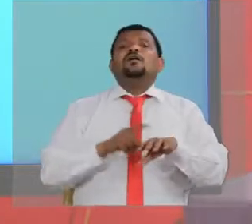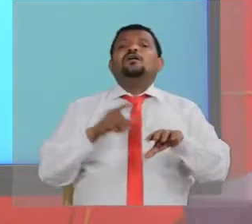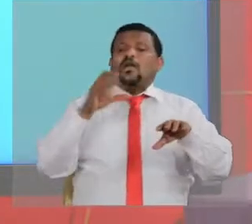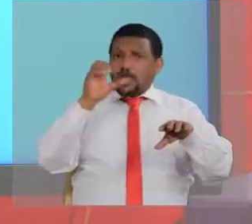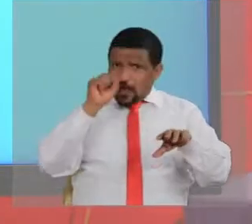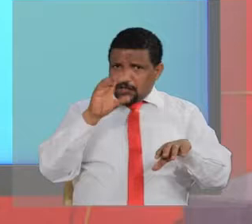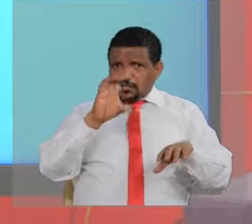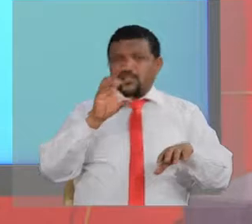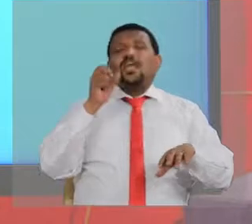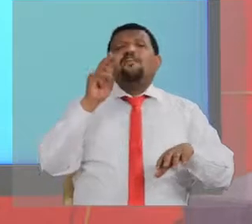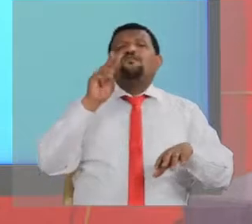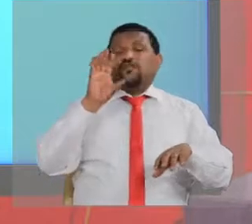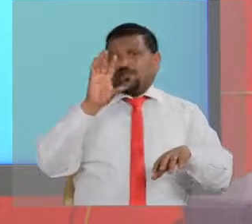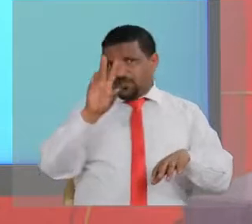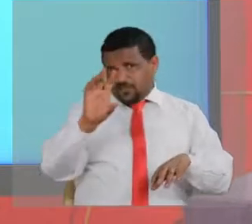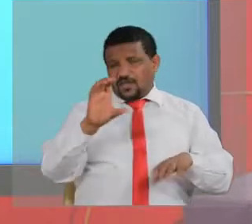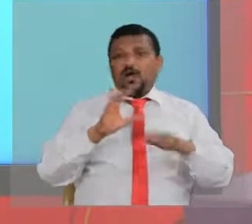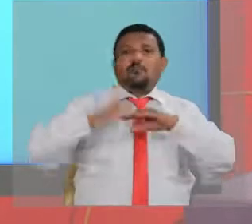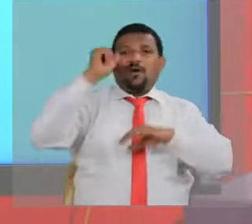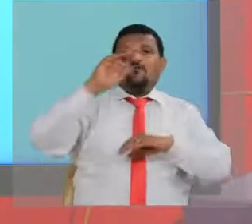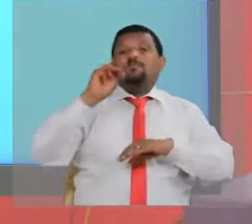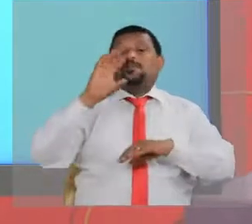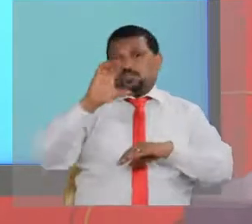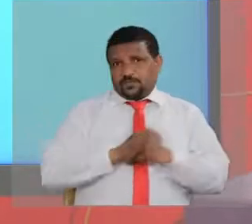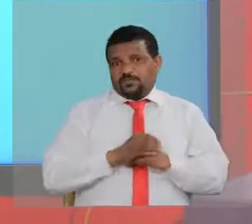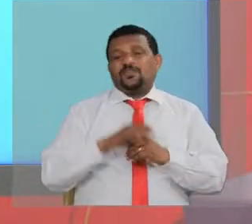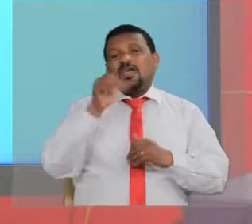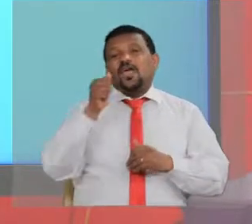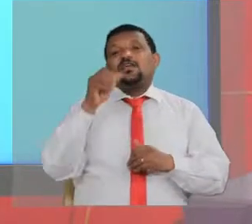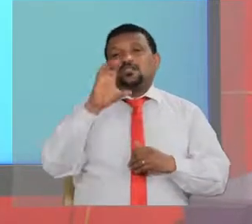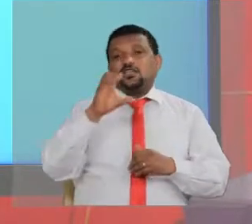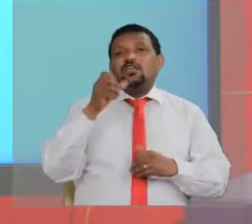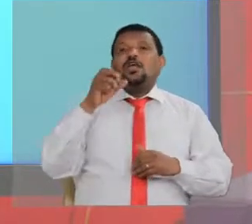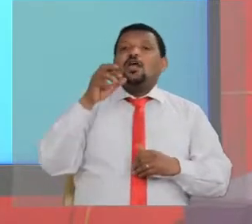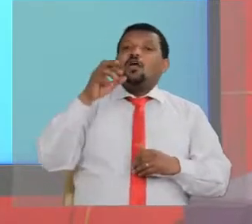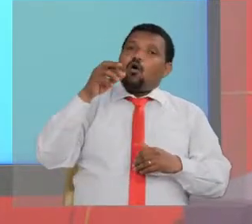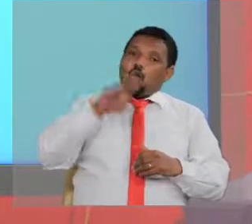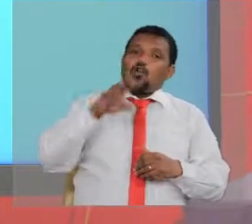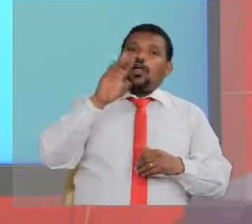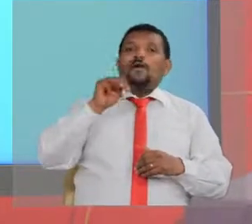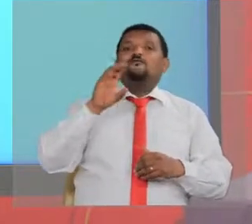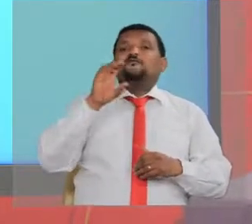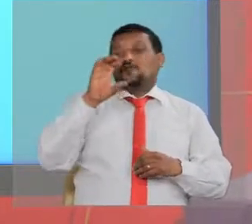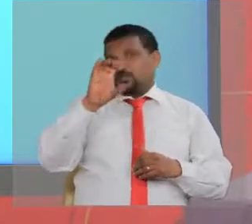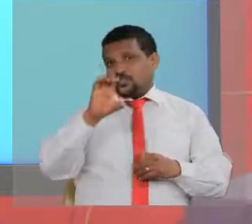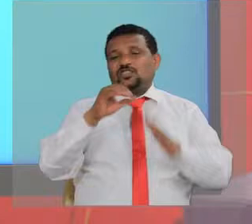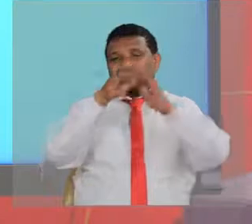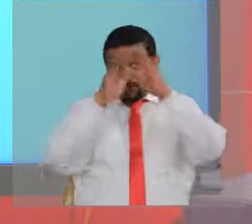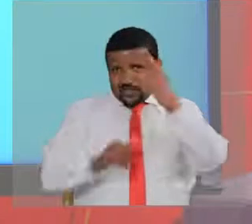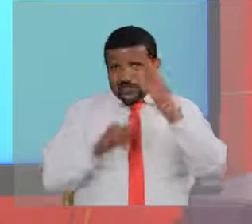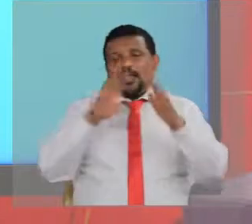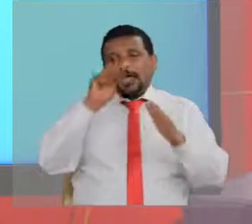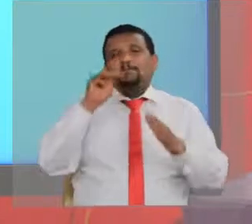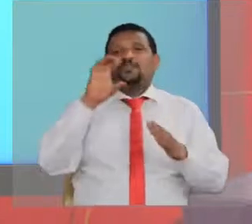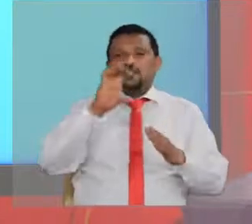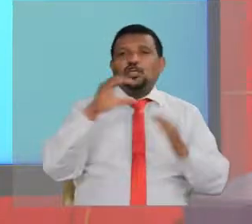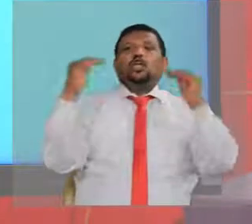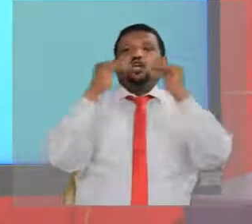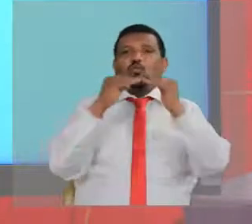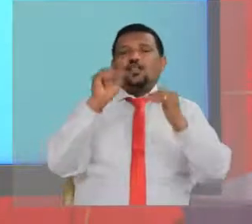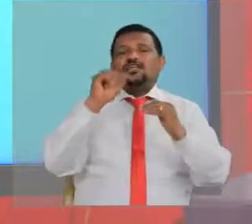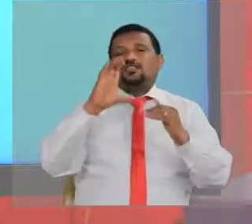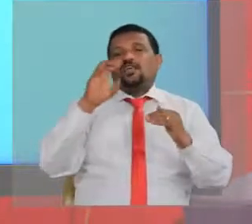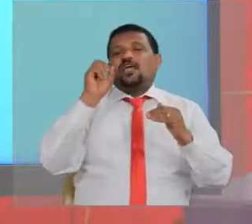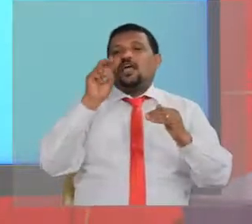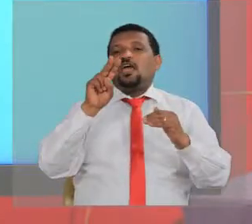or ABC is above MC, AC or ABC decreases. Whenever MC equals to